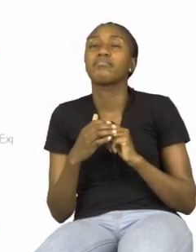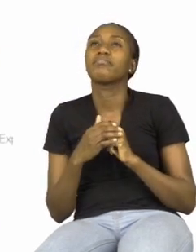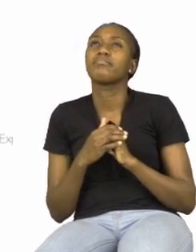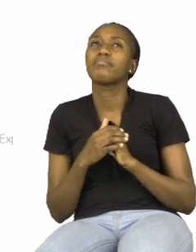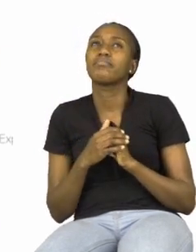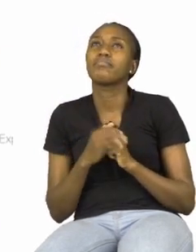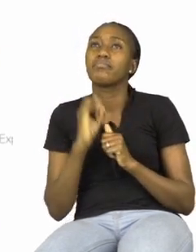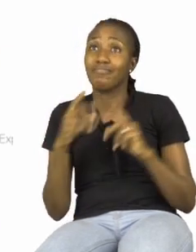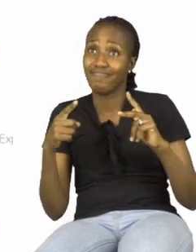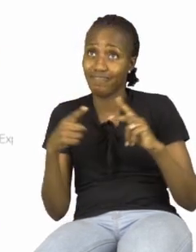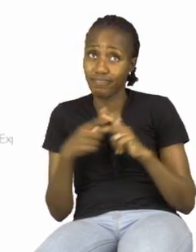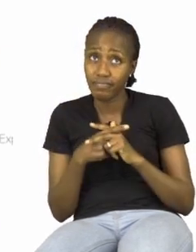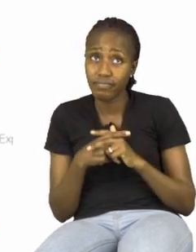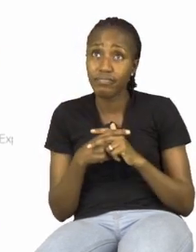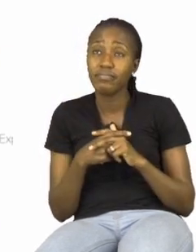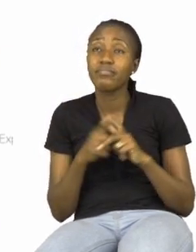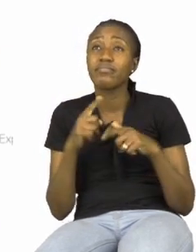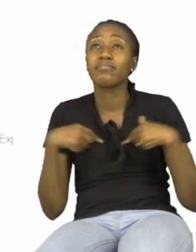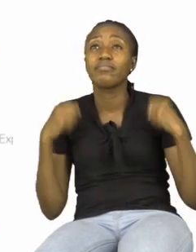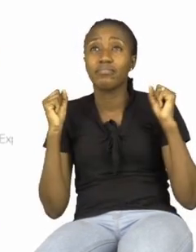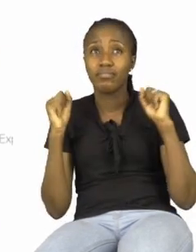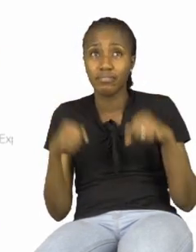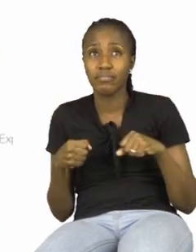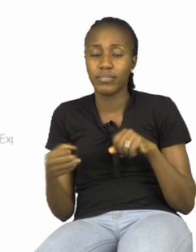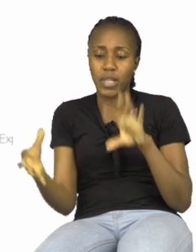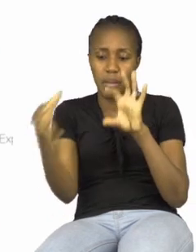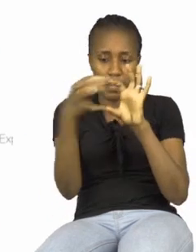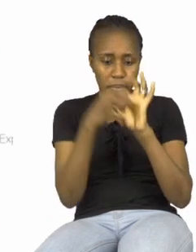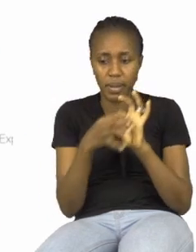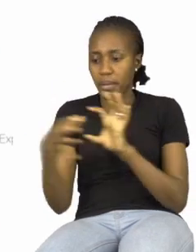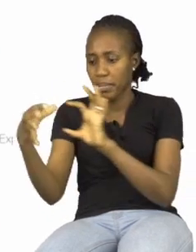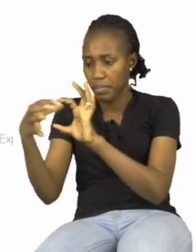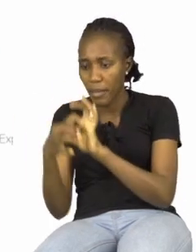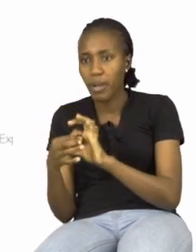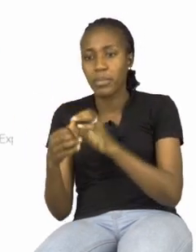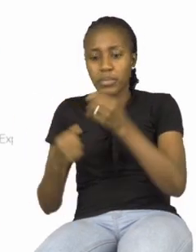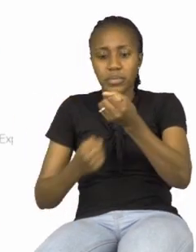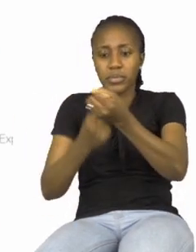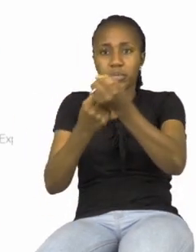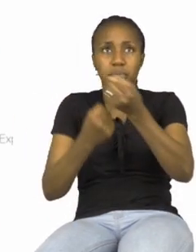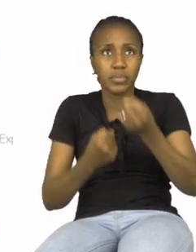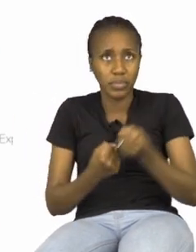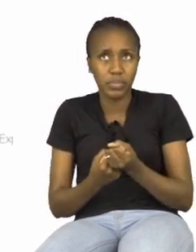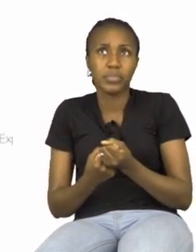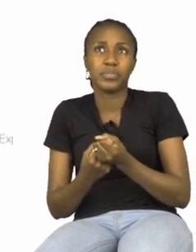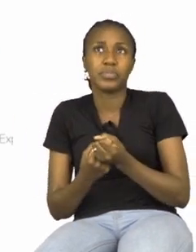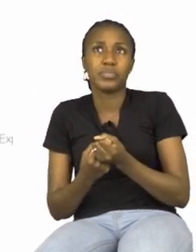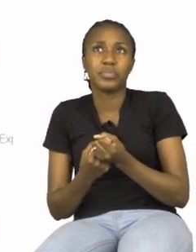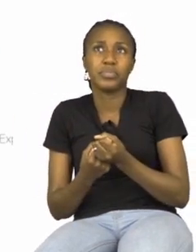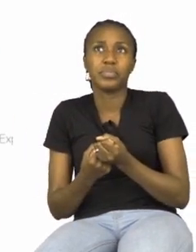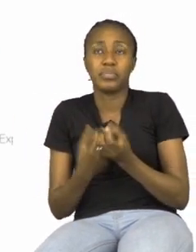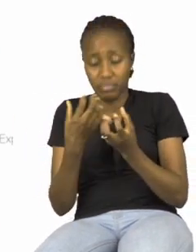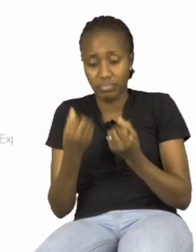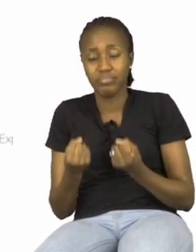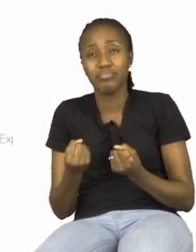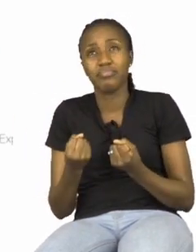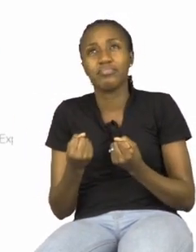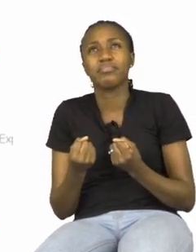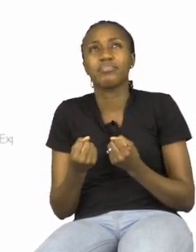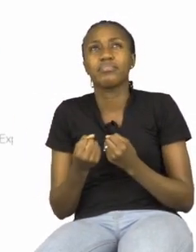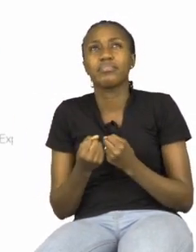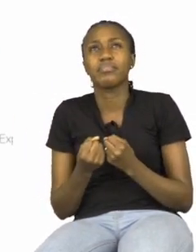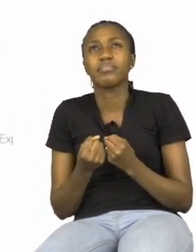If that happens, we are able to partner with sponsors or with anyone else that actually wants to get involved in our sport. So for me,